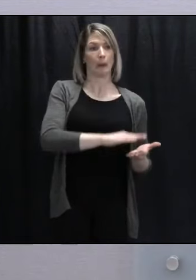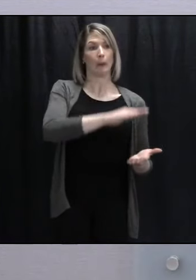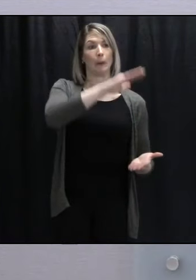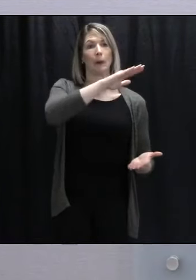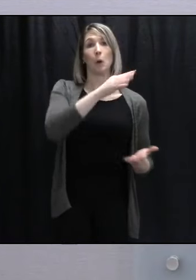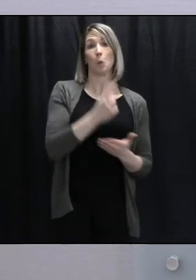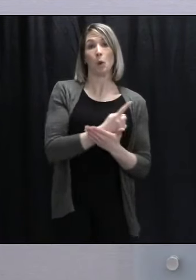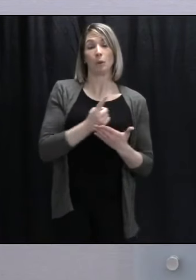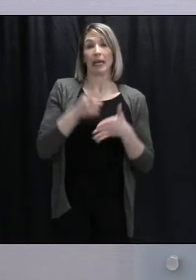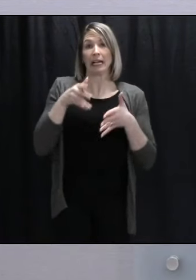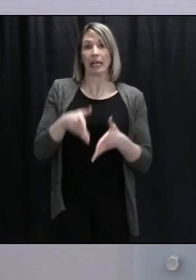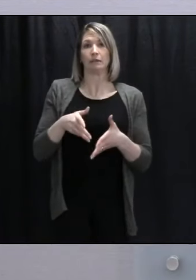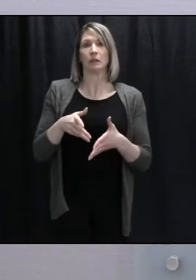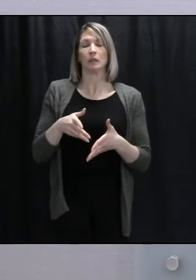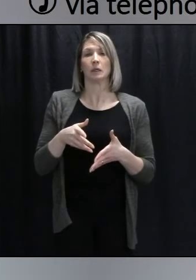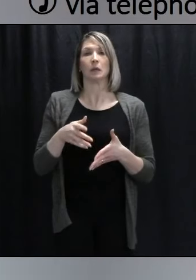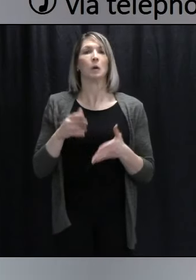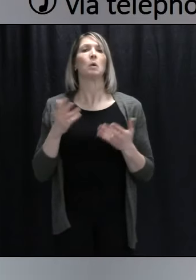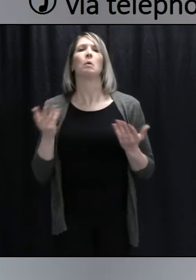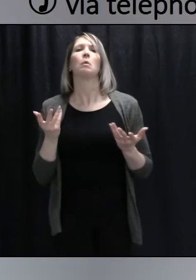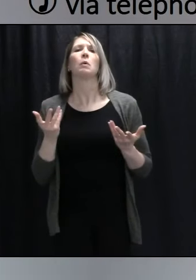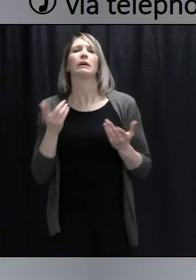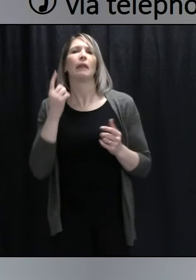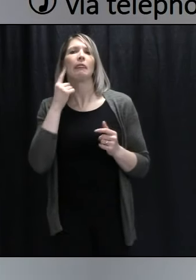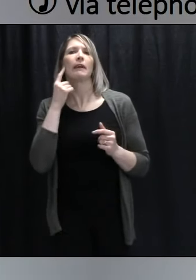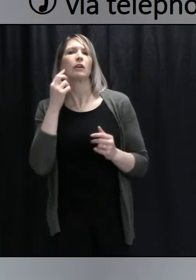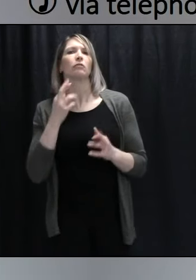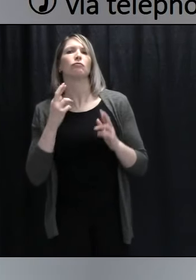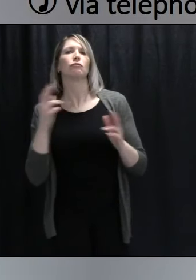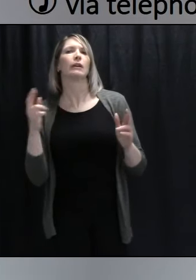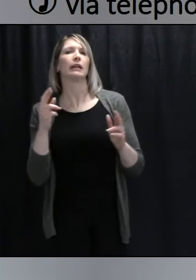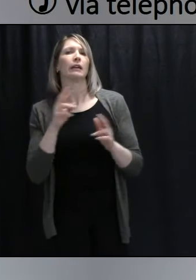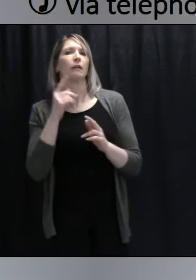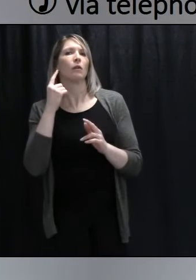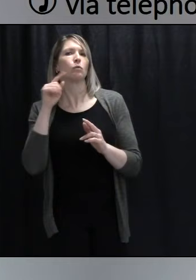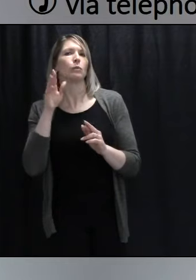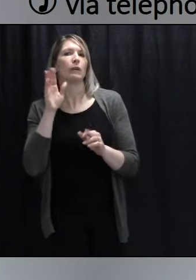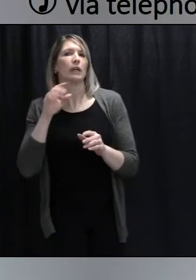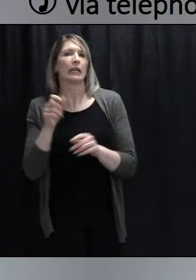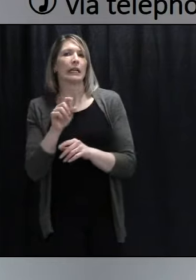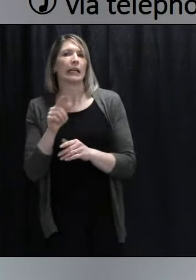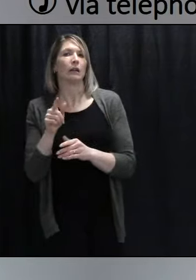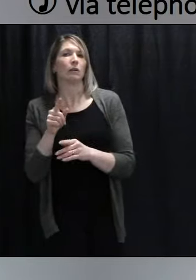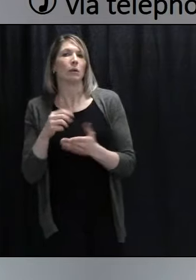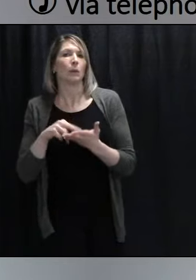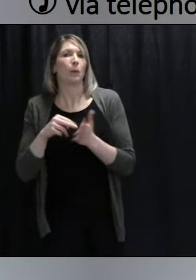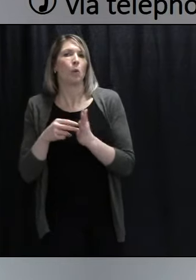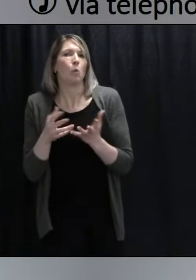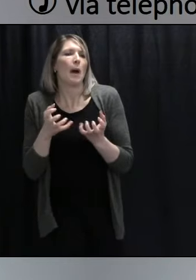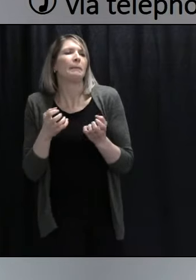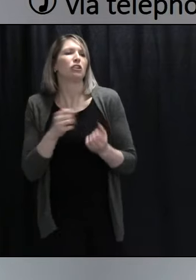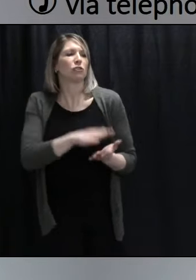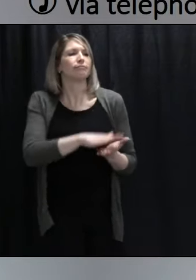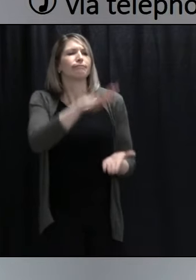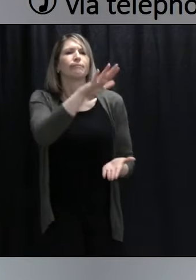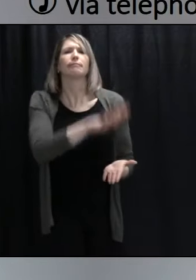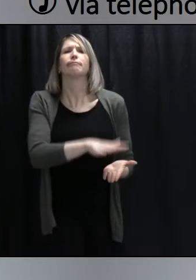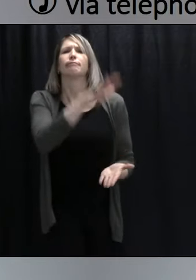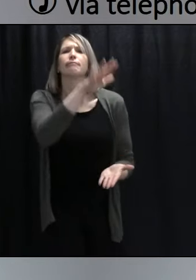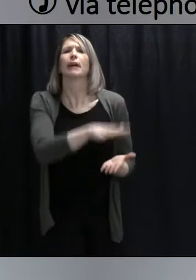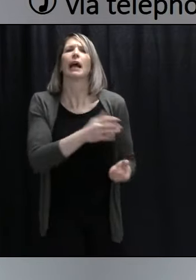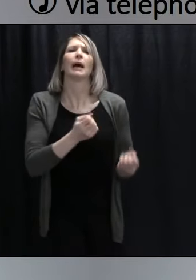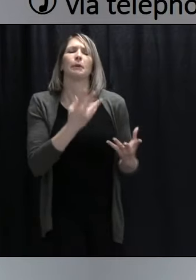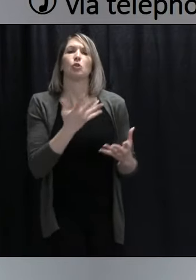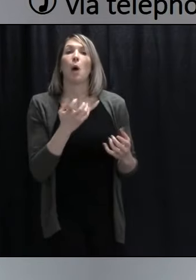through? We would like to know that we could withstand a shipment that was late or a surge within acute